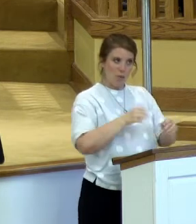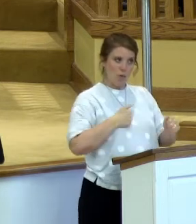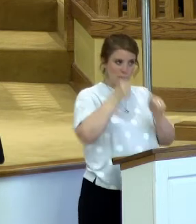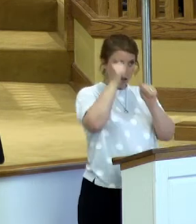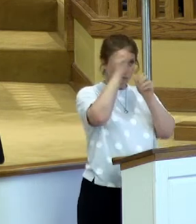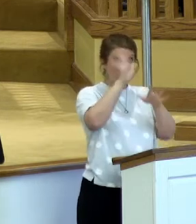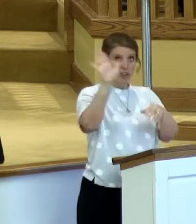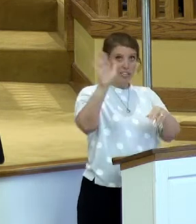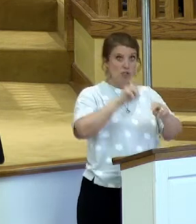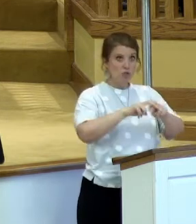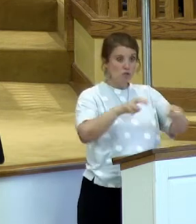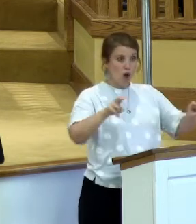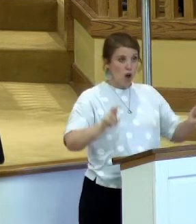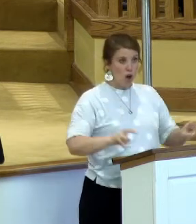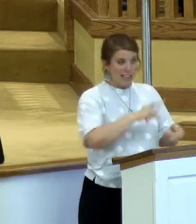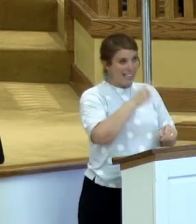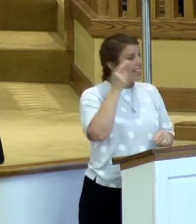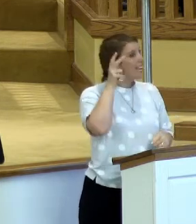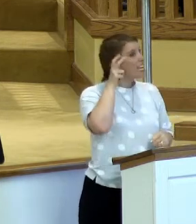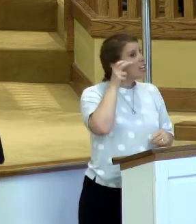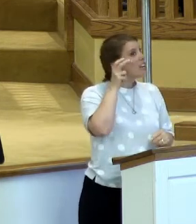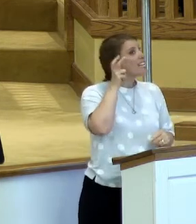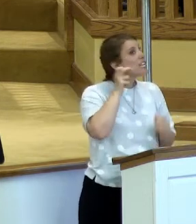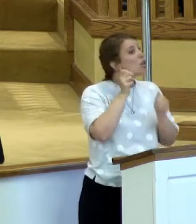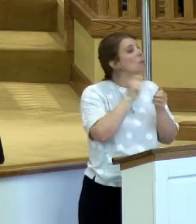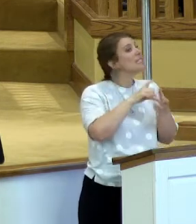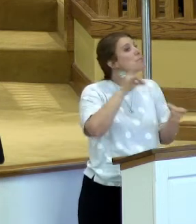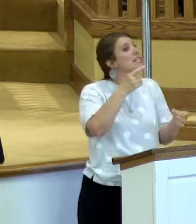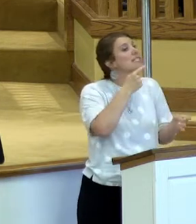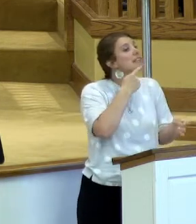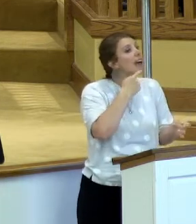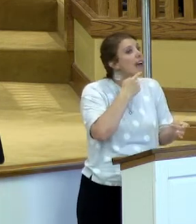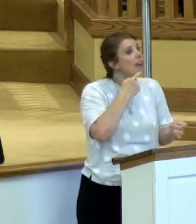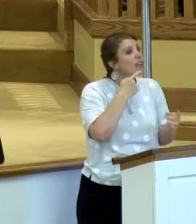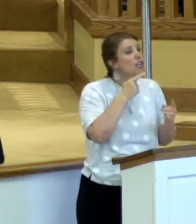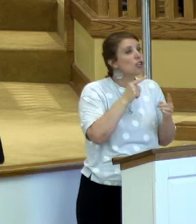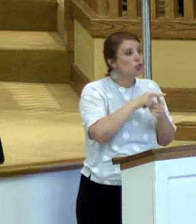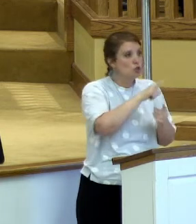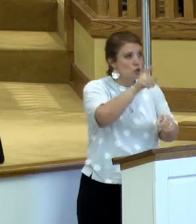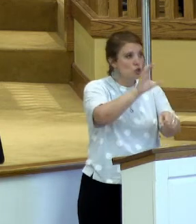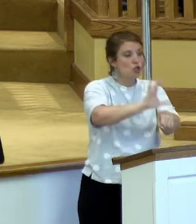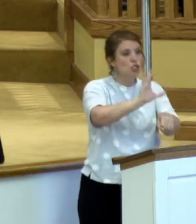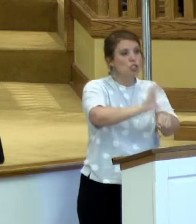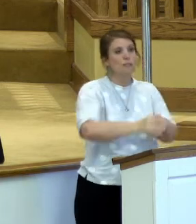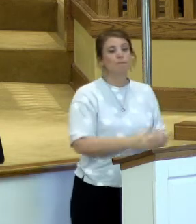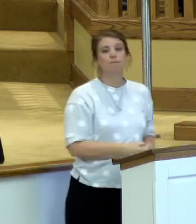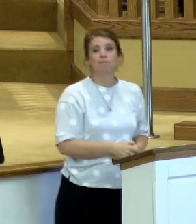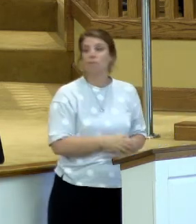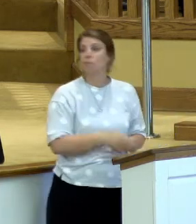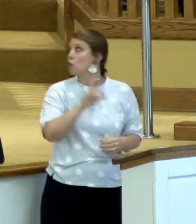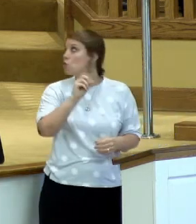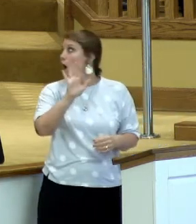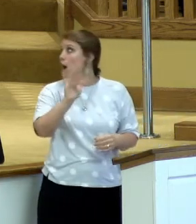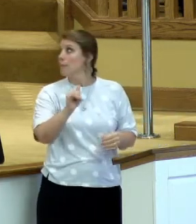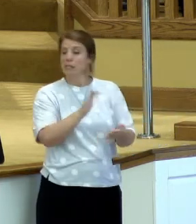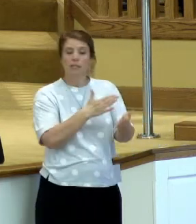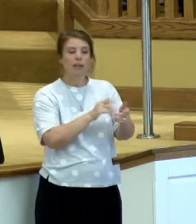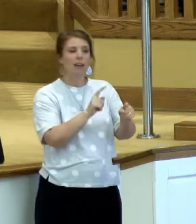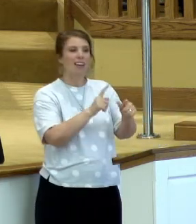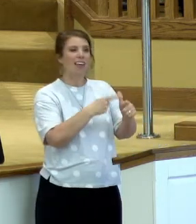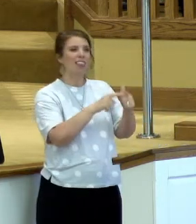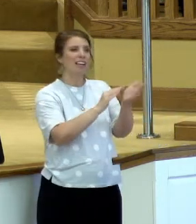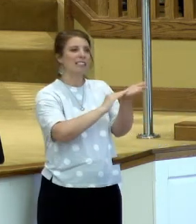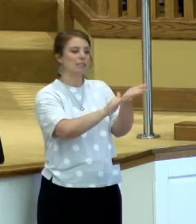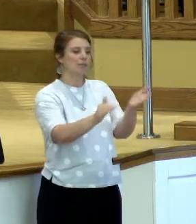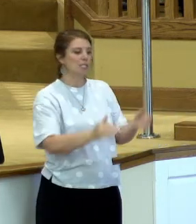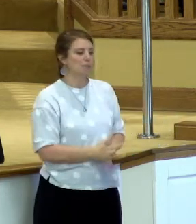with my Father in his throne. He that hath an ear, let him hear what the Spirit saith unto the churches. All right, Brother Robbie's going to sing for us, and then we'll dismiss the